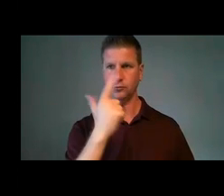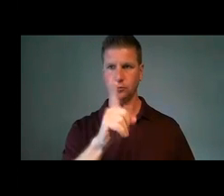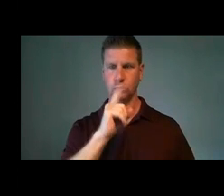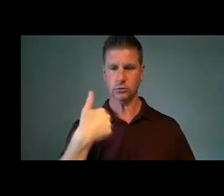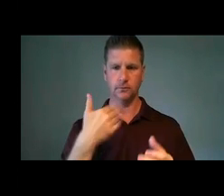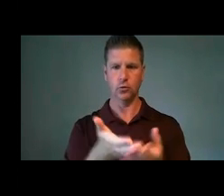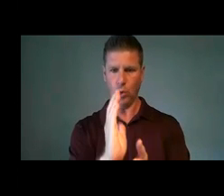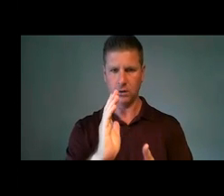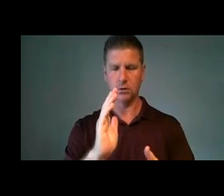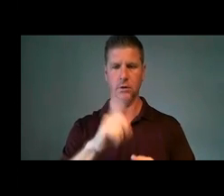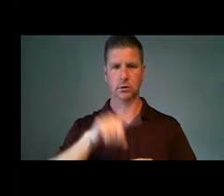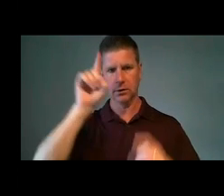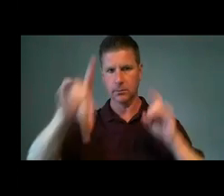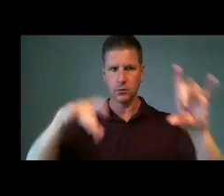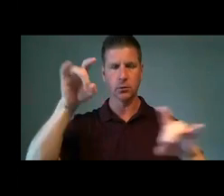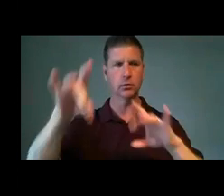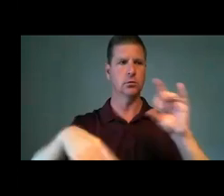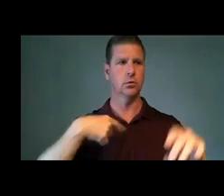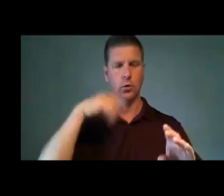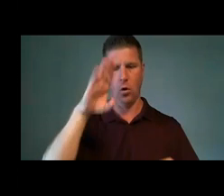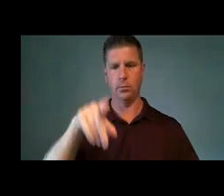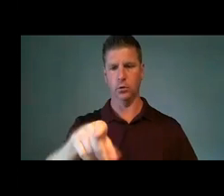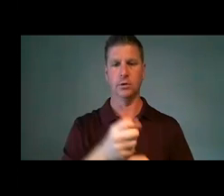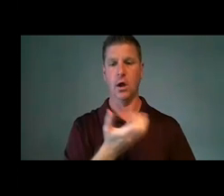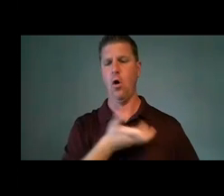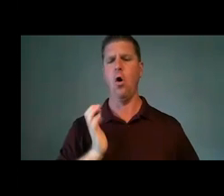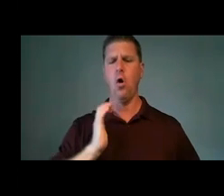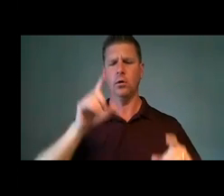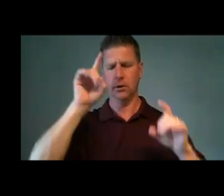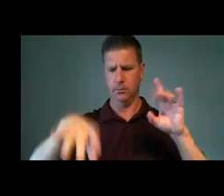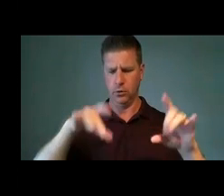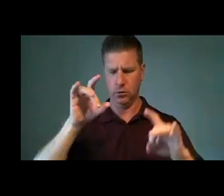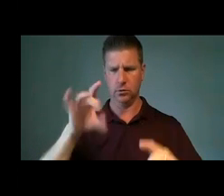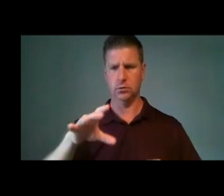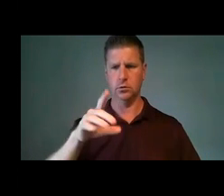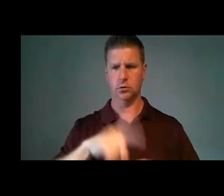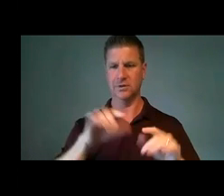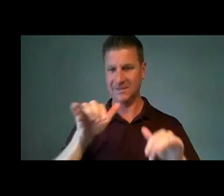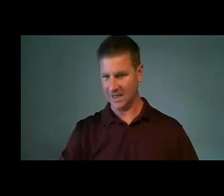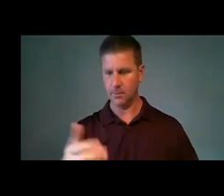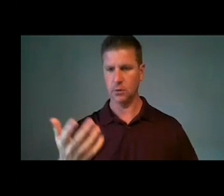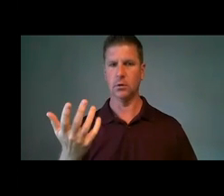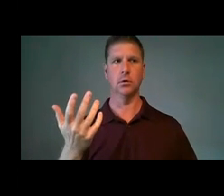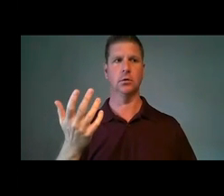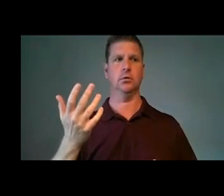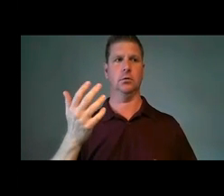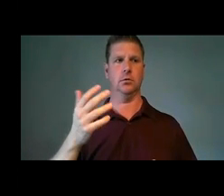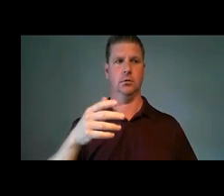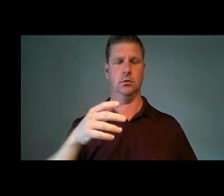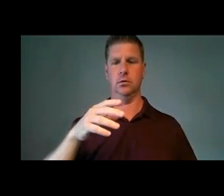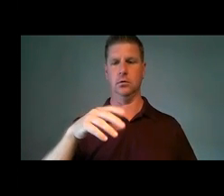to give input. So we hope that you take our input to the same grain of salt as the other people